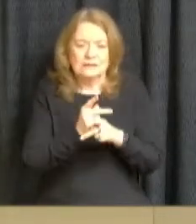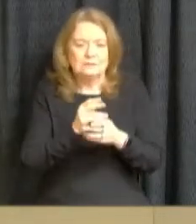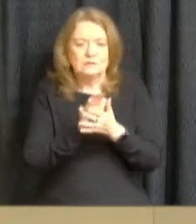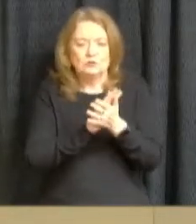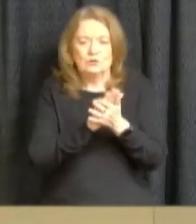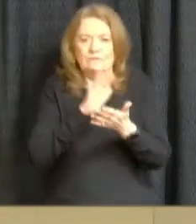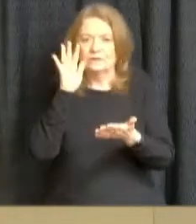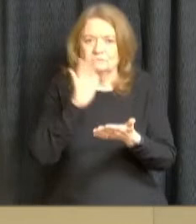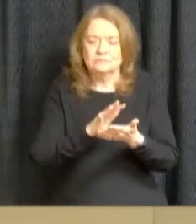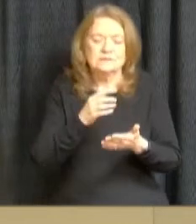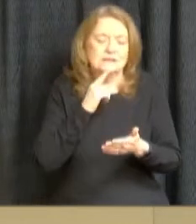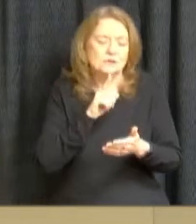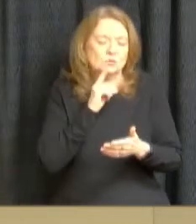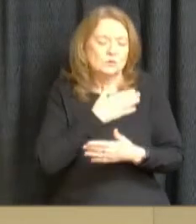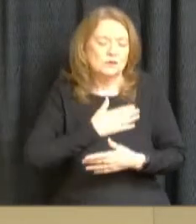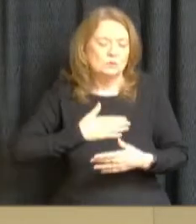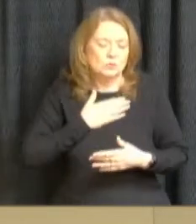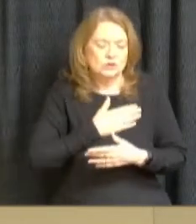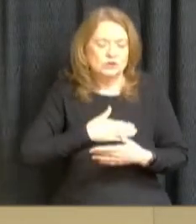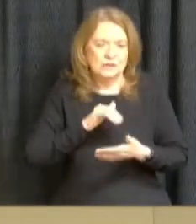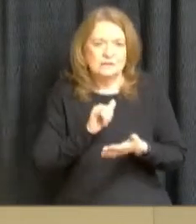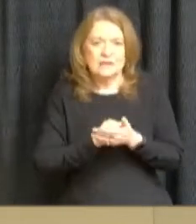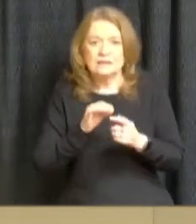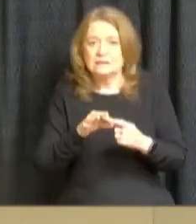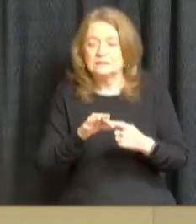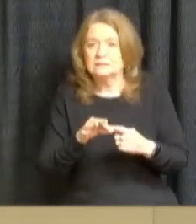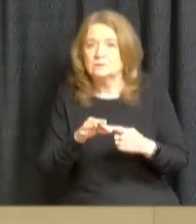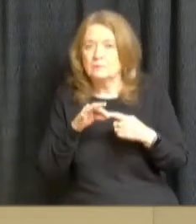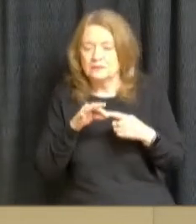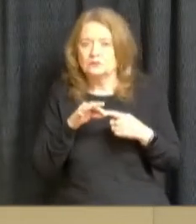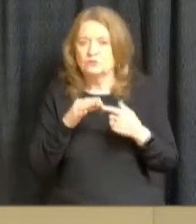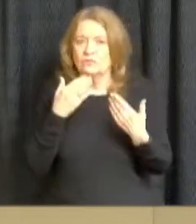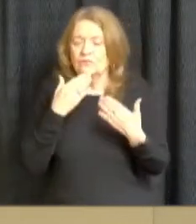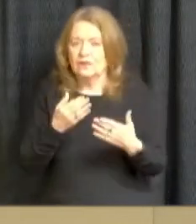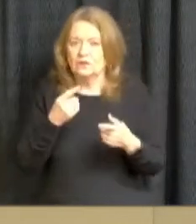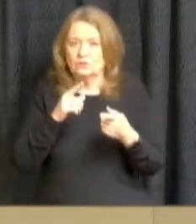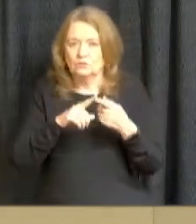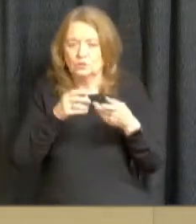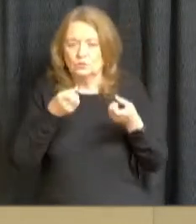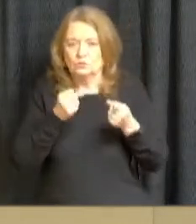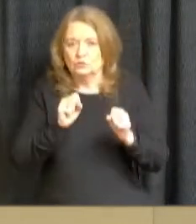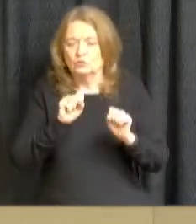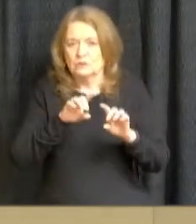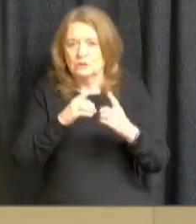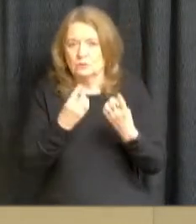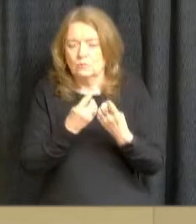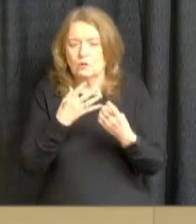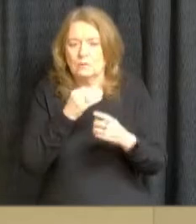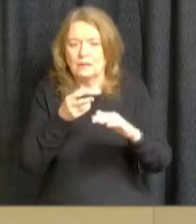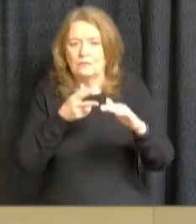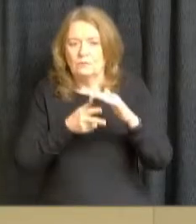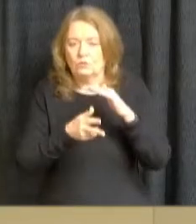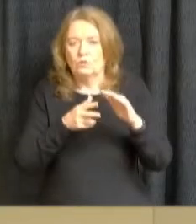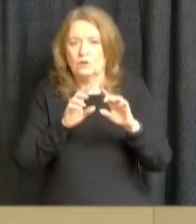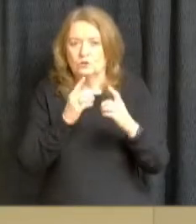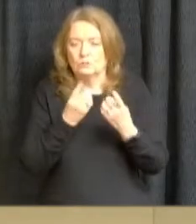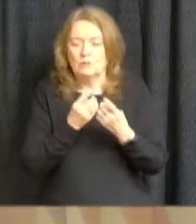down. And he said he really appreciates that. And a special thank you to the street department and to the garage. And